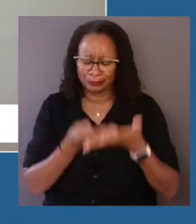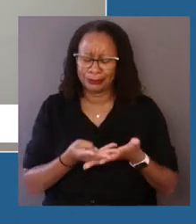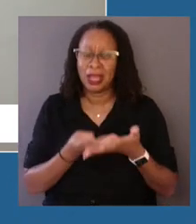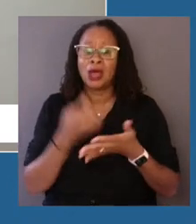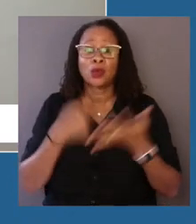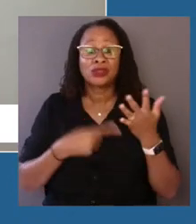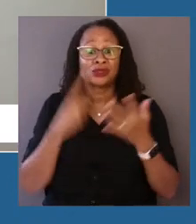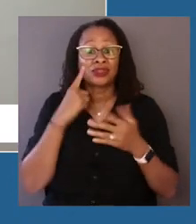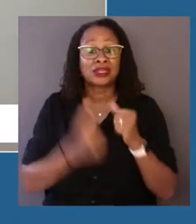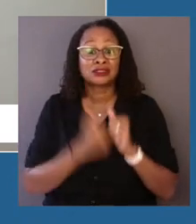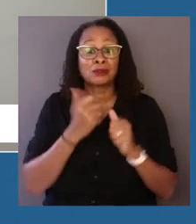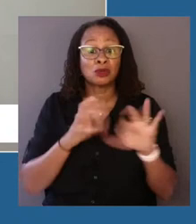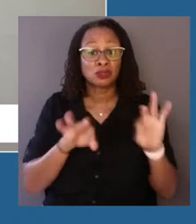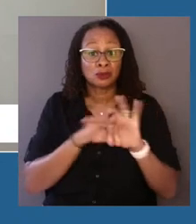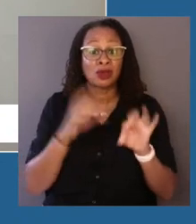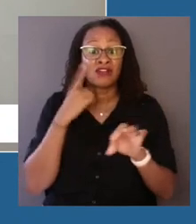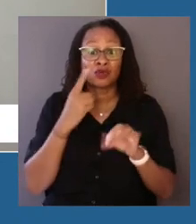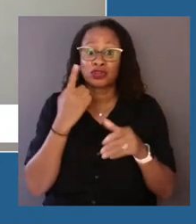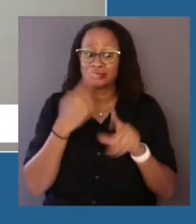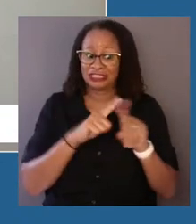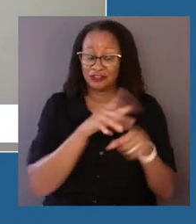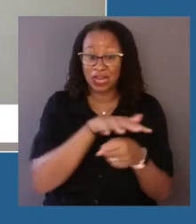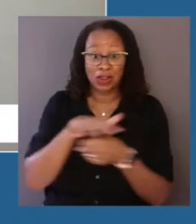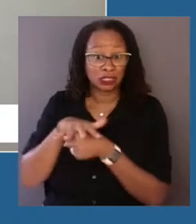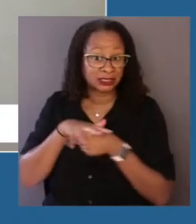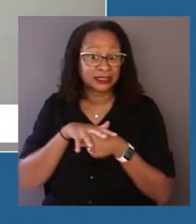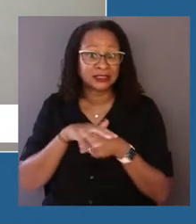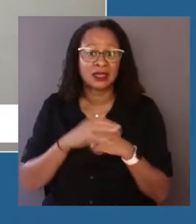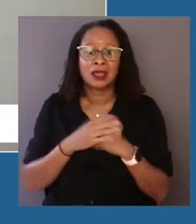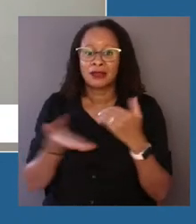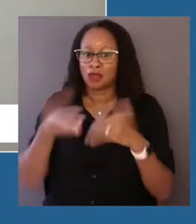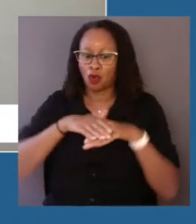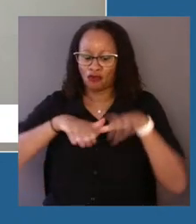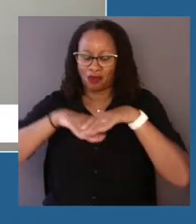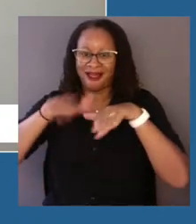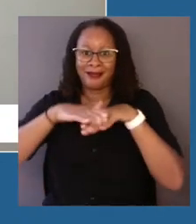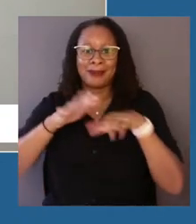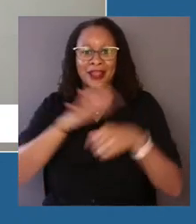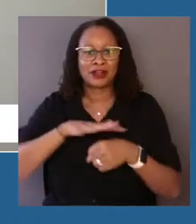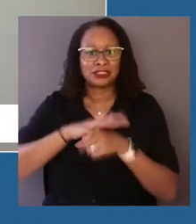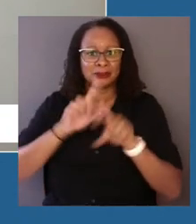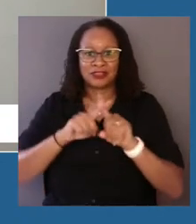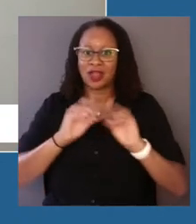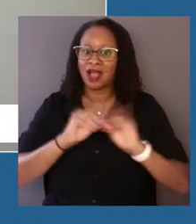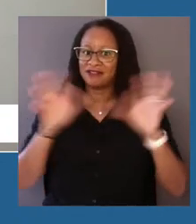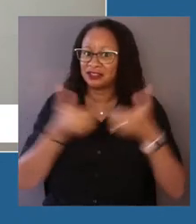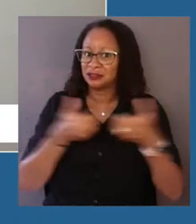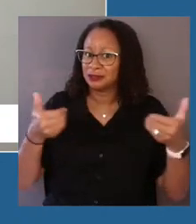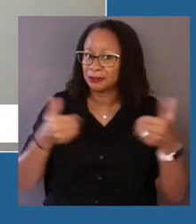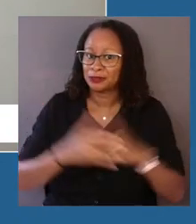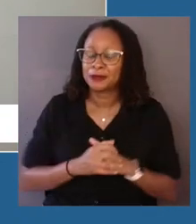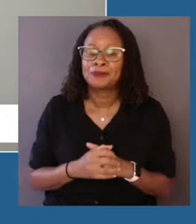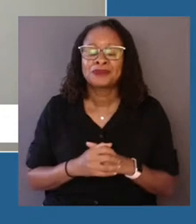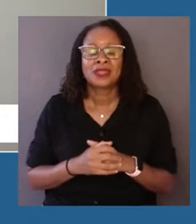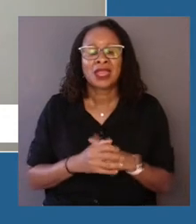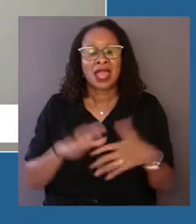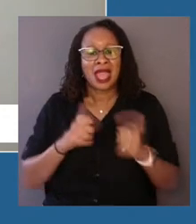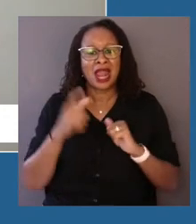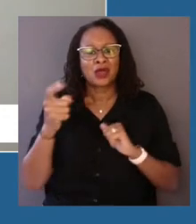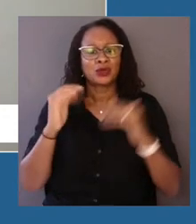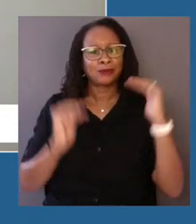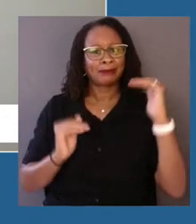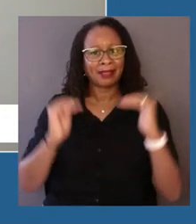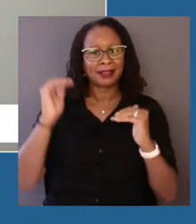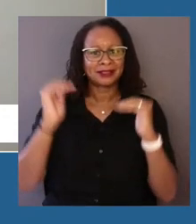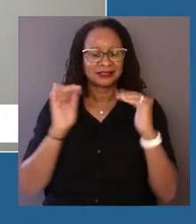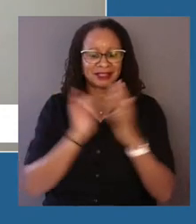your different constituencies. Your constituencies overlap, but they're distinct. And how you balance that